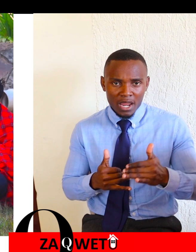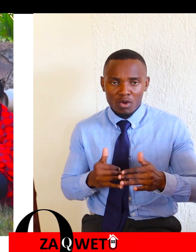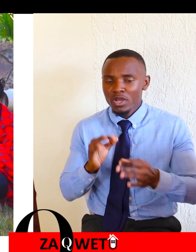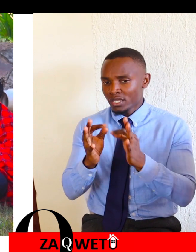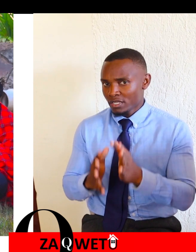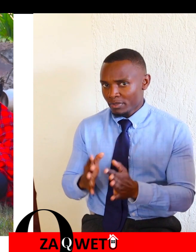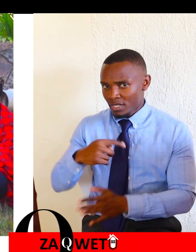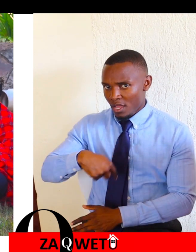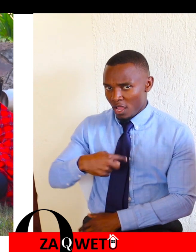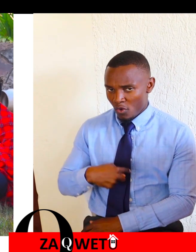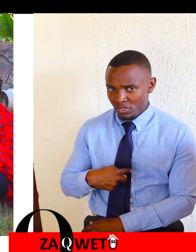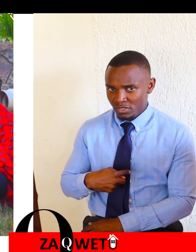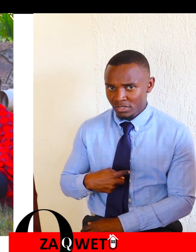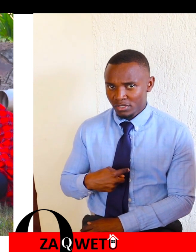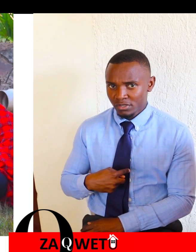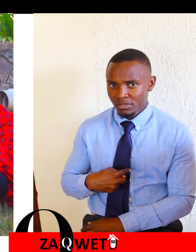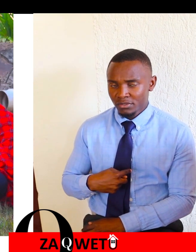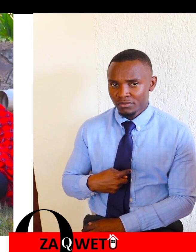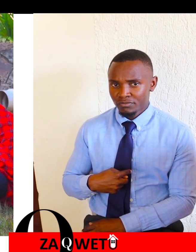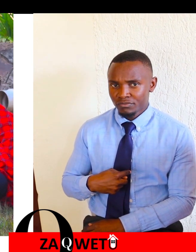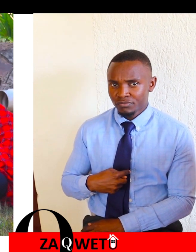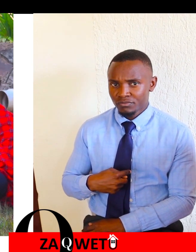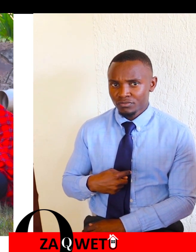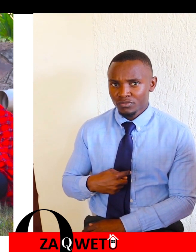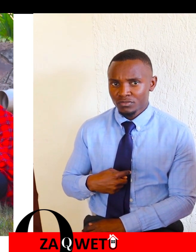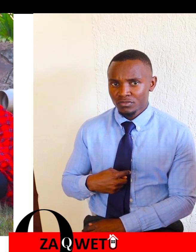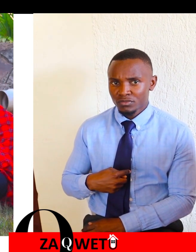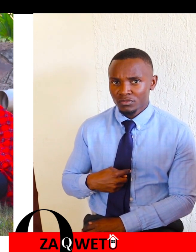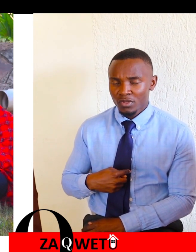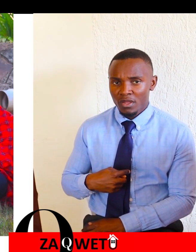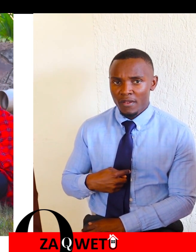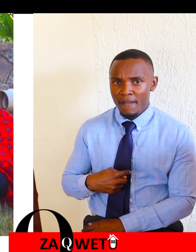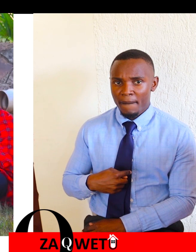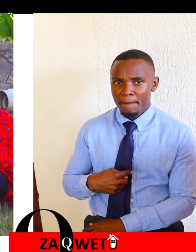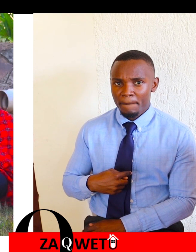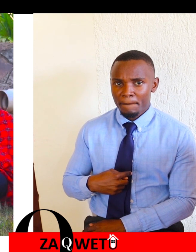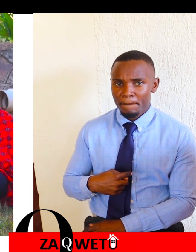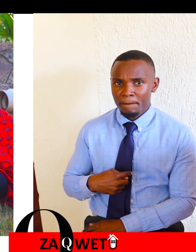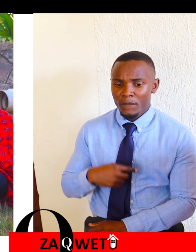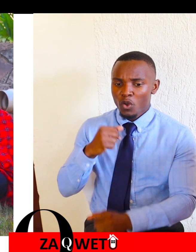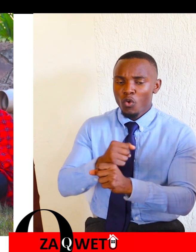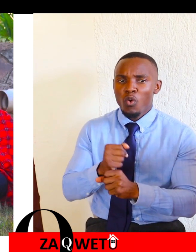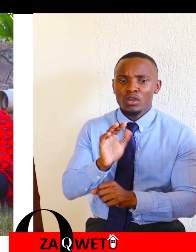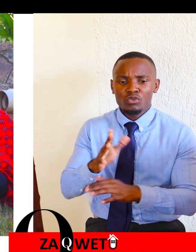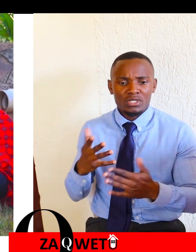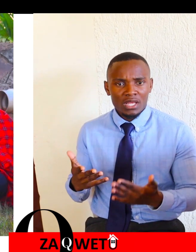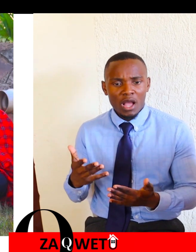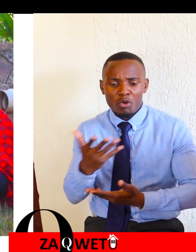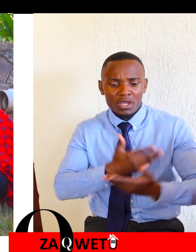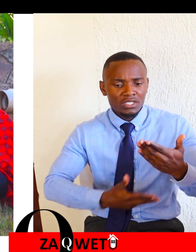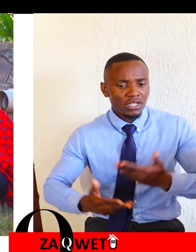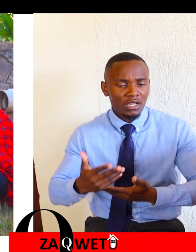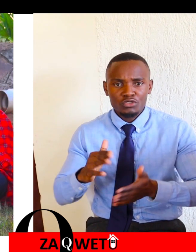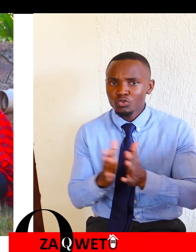while. Tuende kwa our sign language interpreter. How has it been all through in